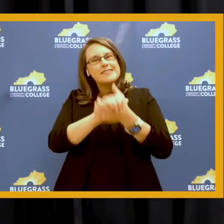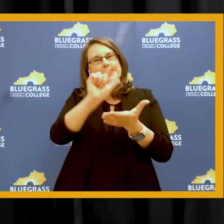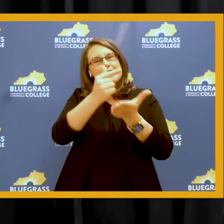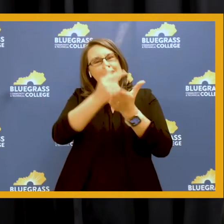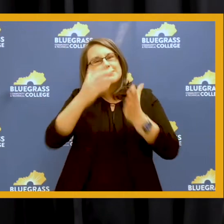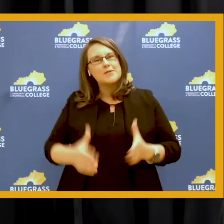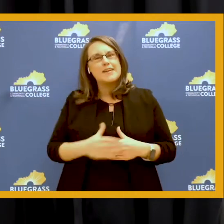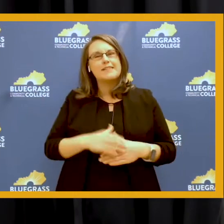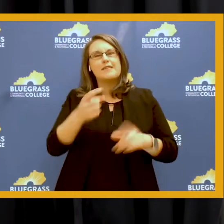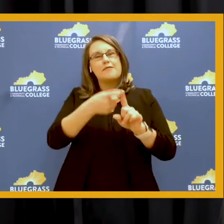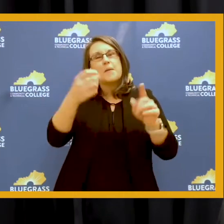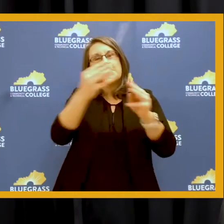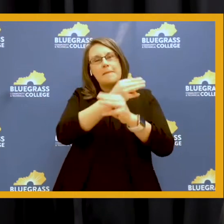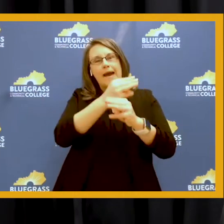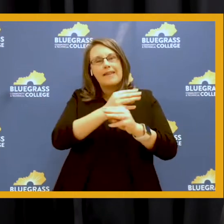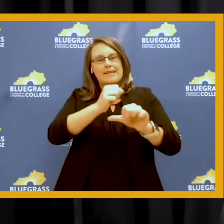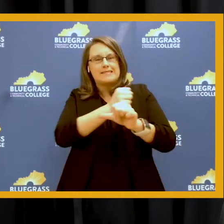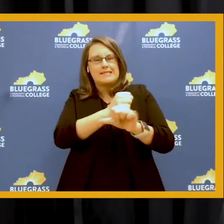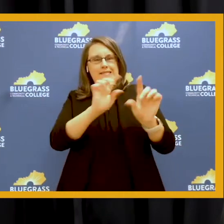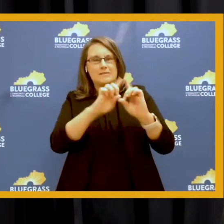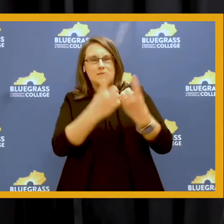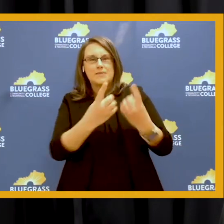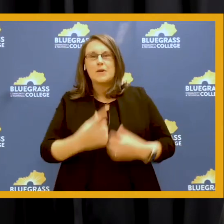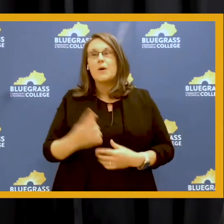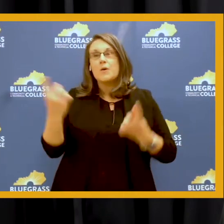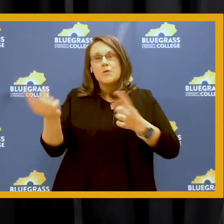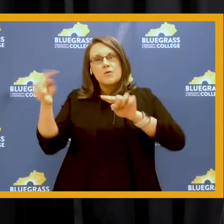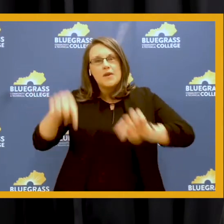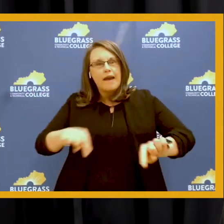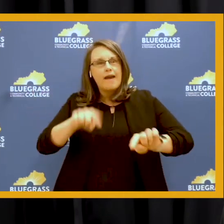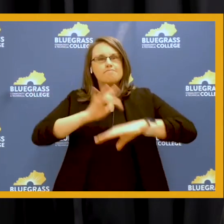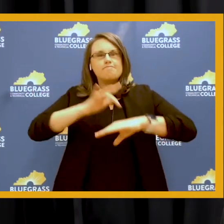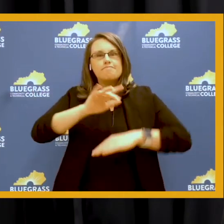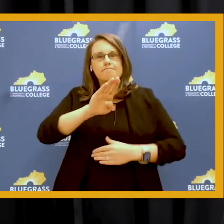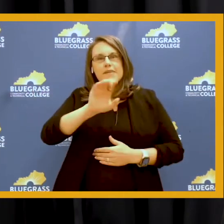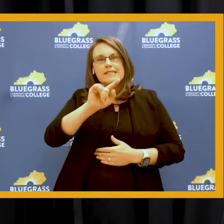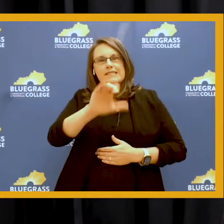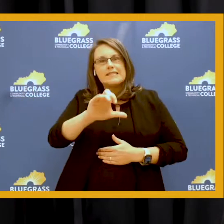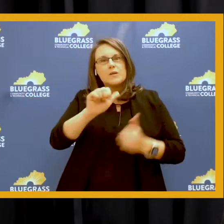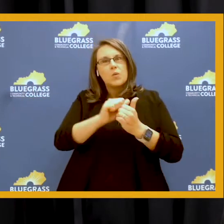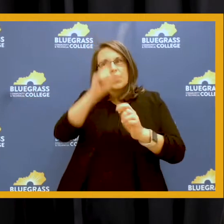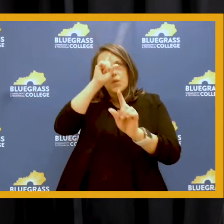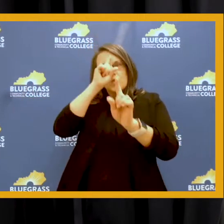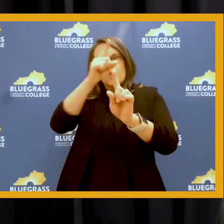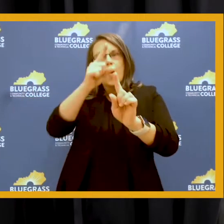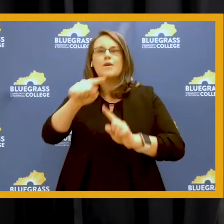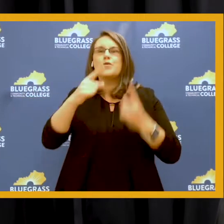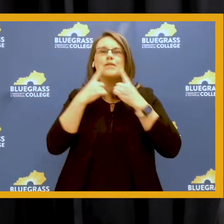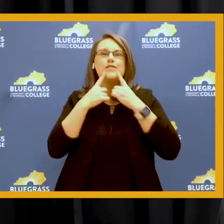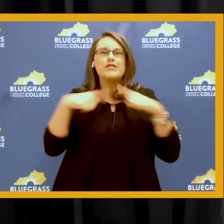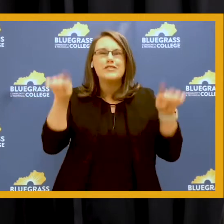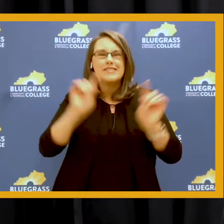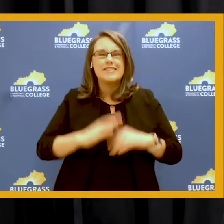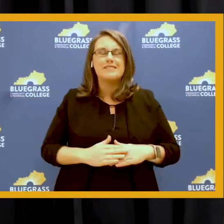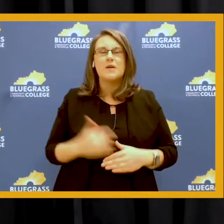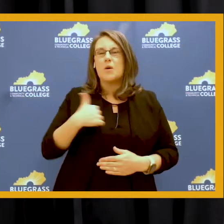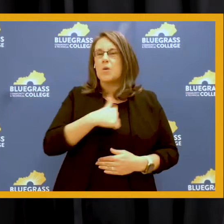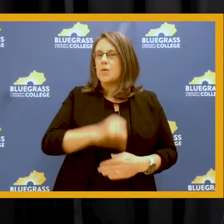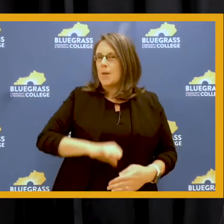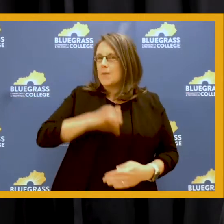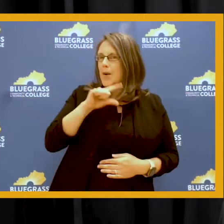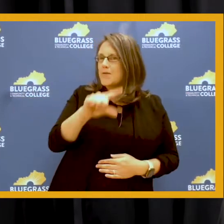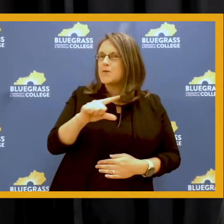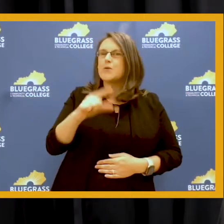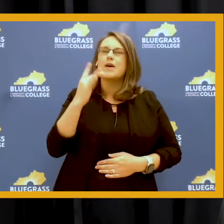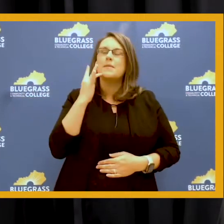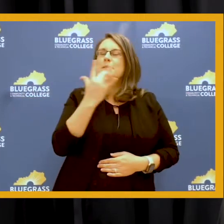Division. You came to BCTC with a goal, and you accomplished it. Pat yourself on the back. We're proud of you and wish you every luck